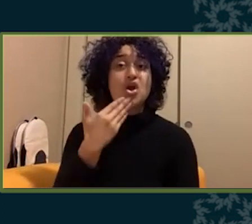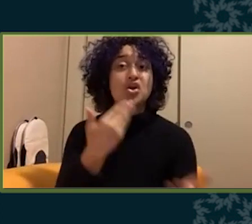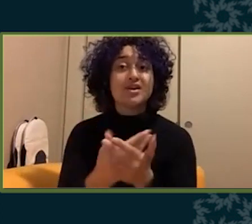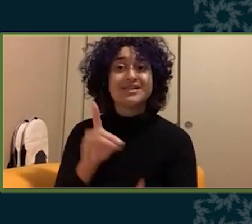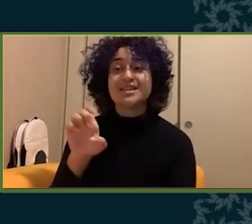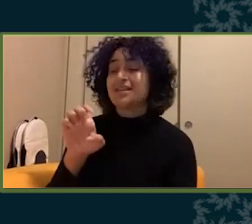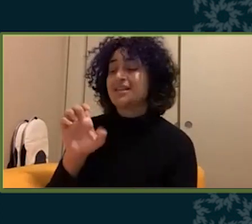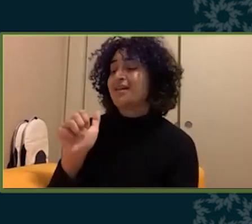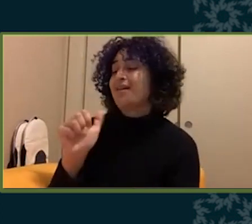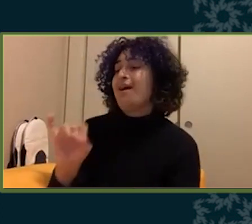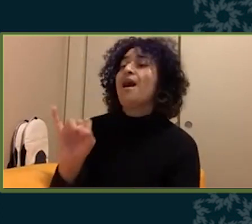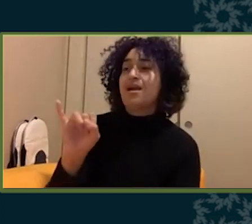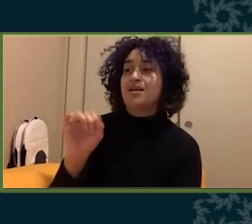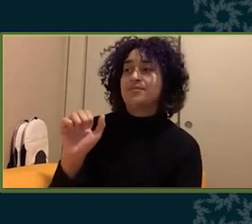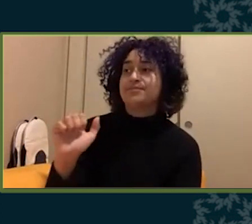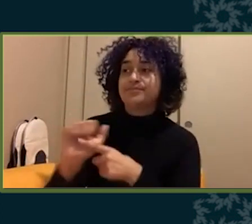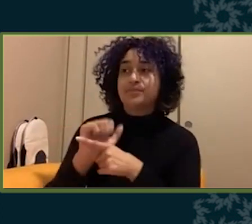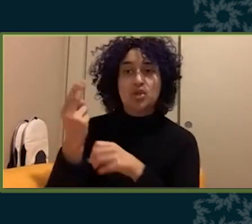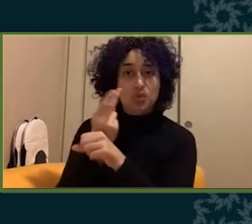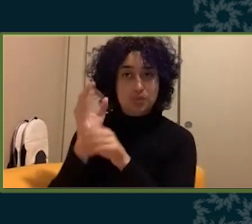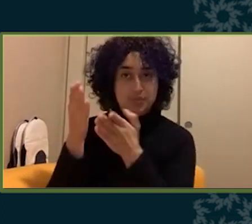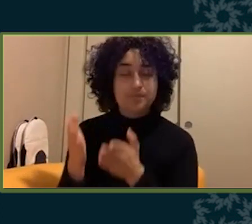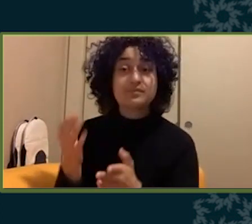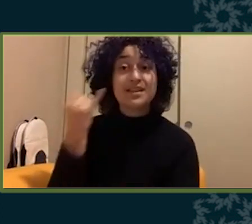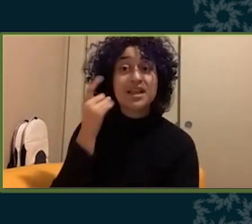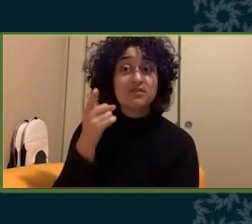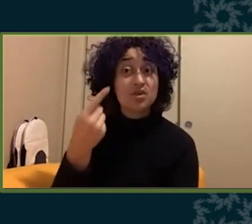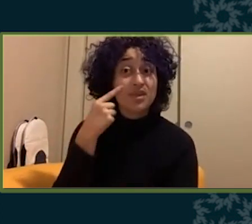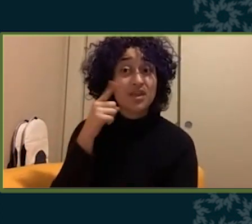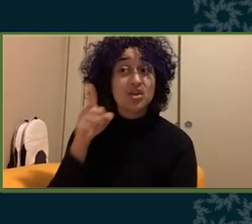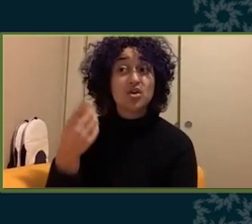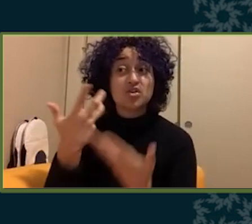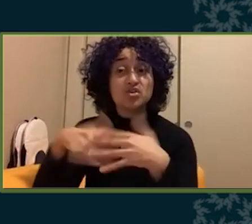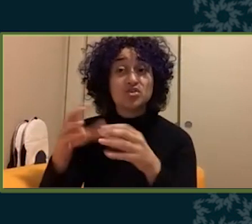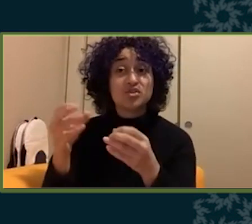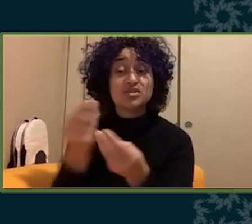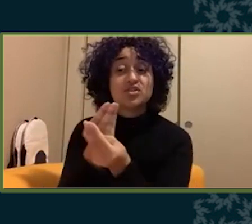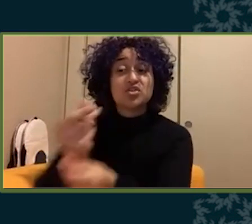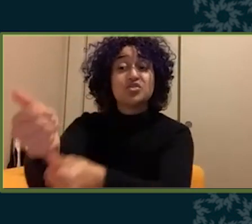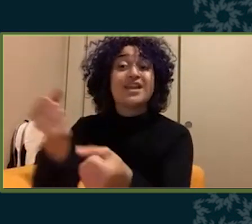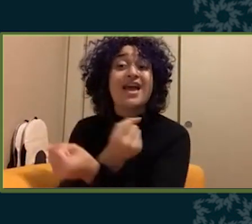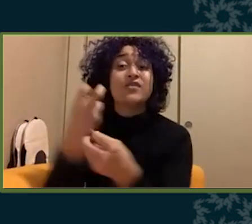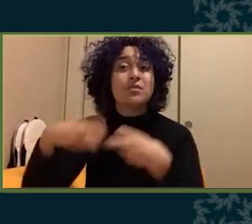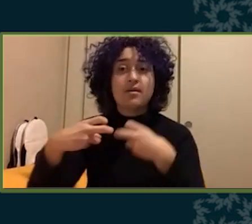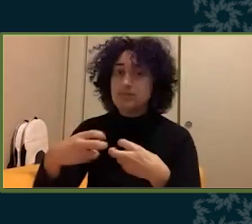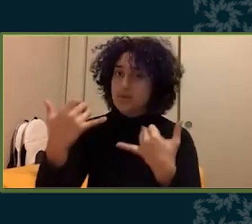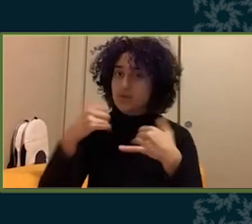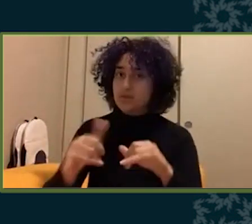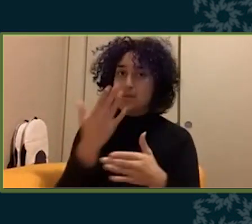practitioner. If you think you're the solution to every problem, then you're still part of the problem.